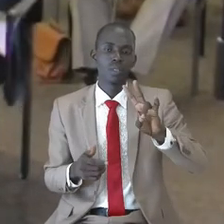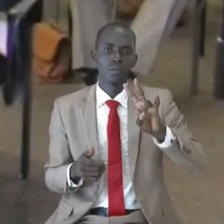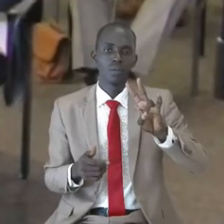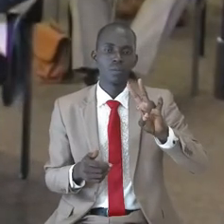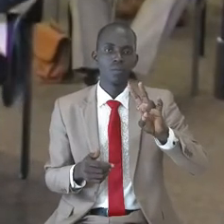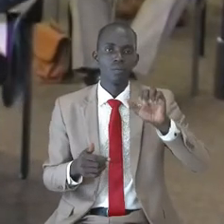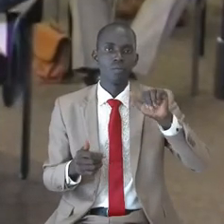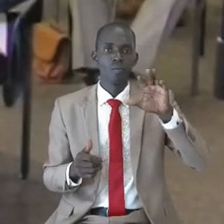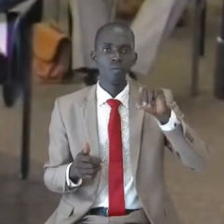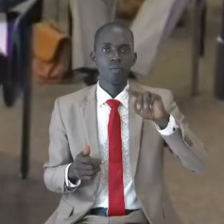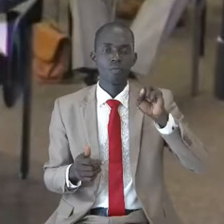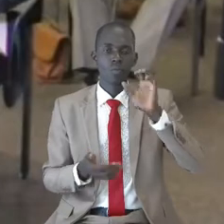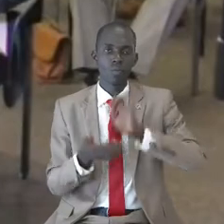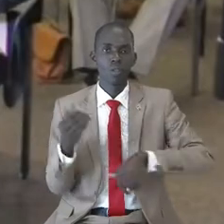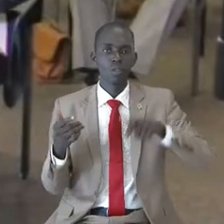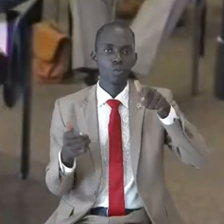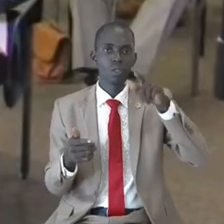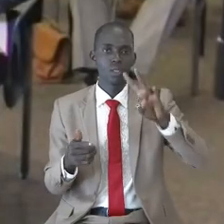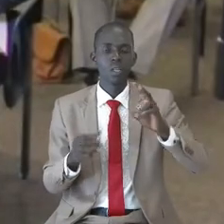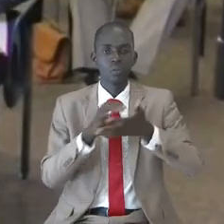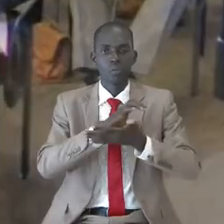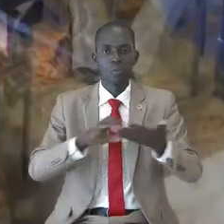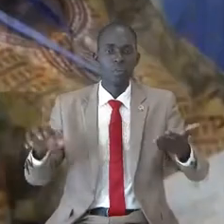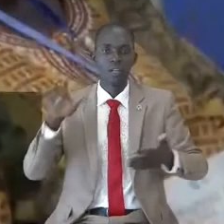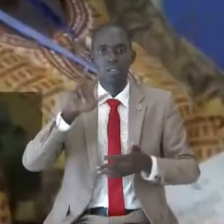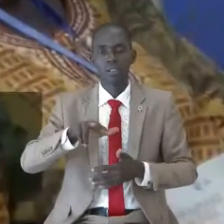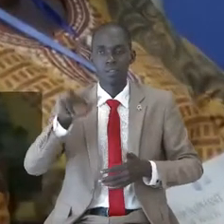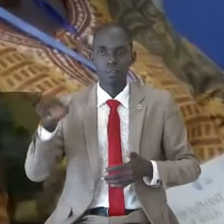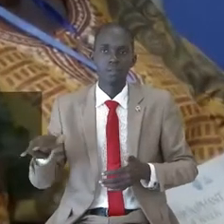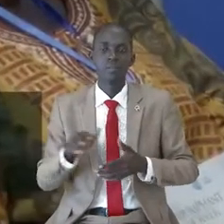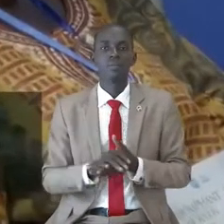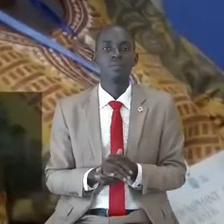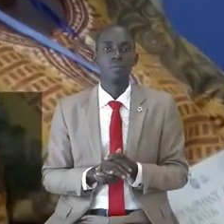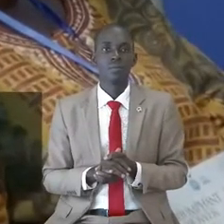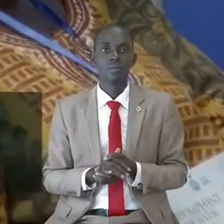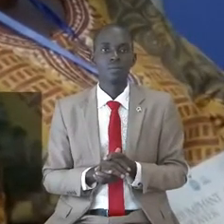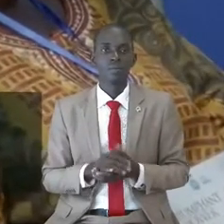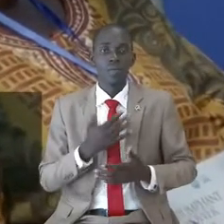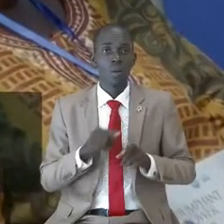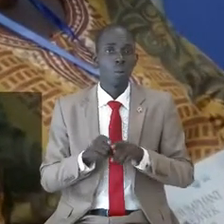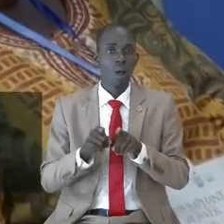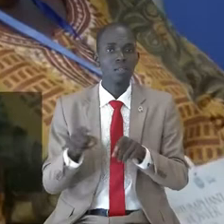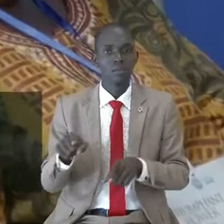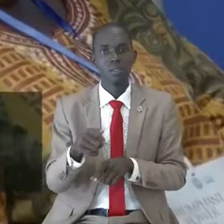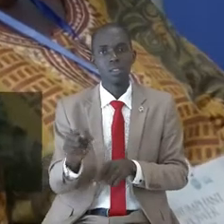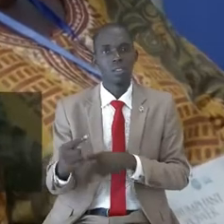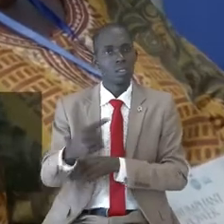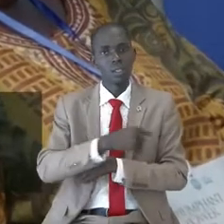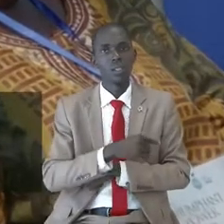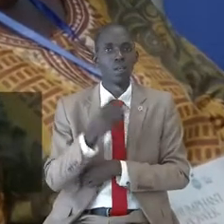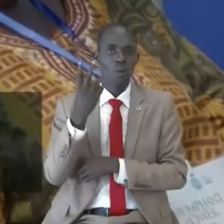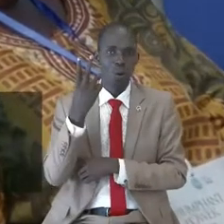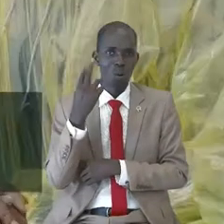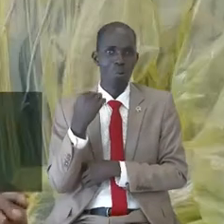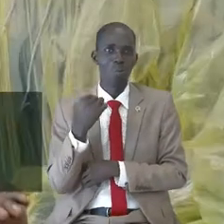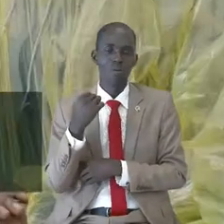reading from verse 33. Acts 27, verse 33. And while the